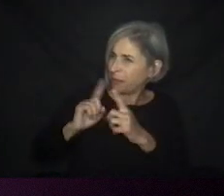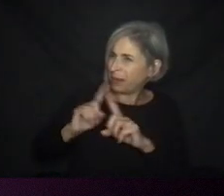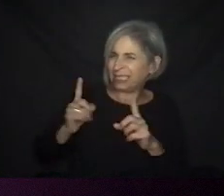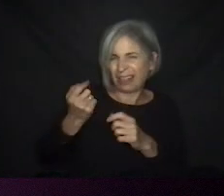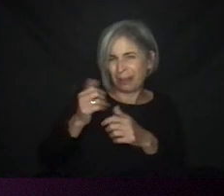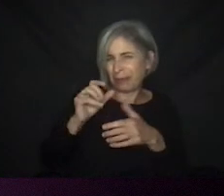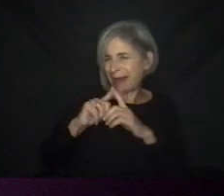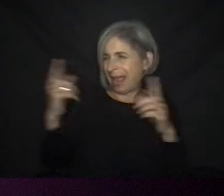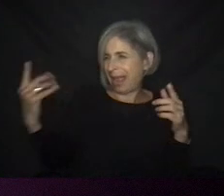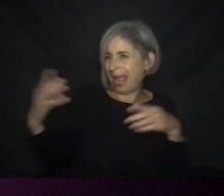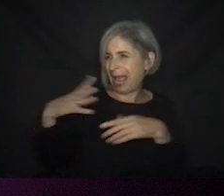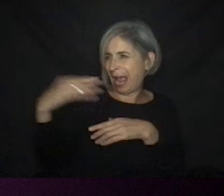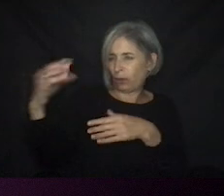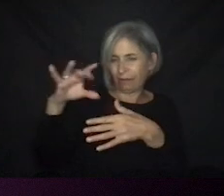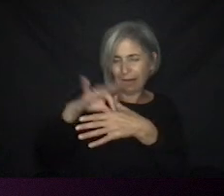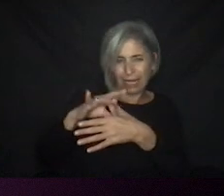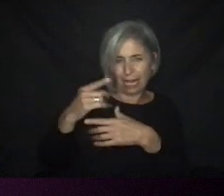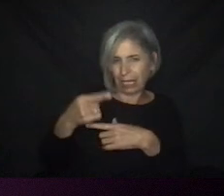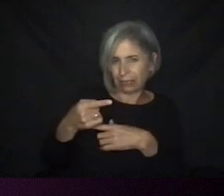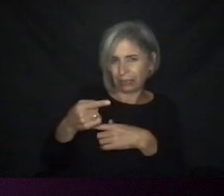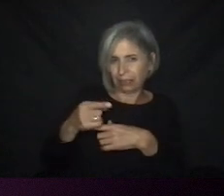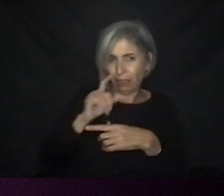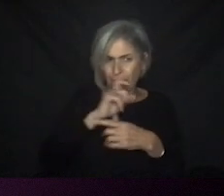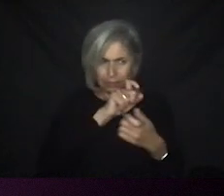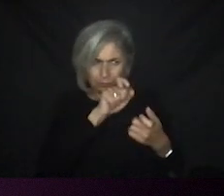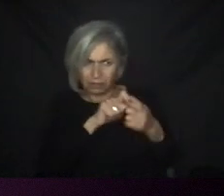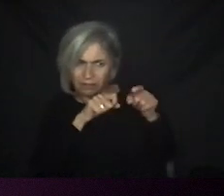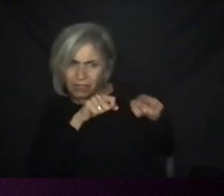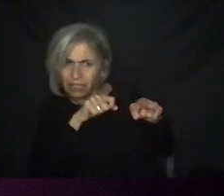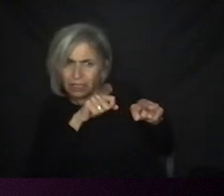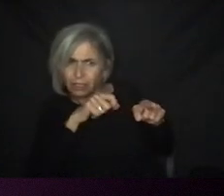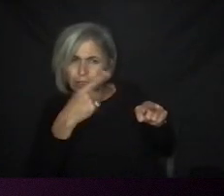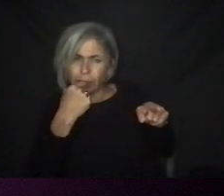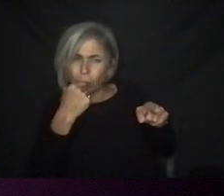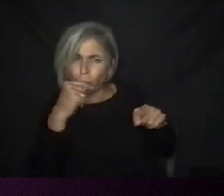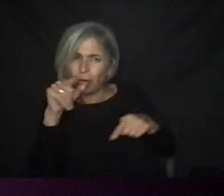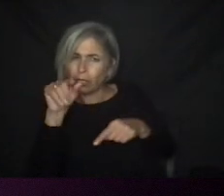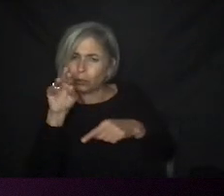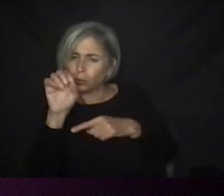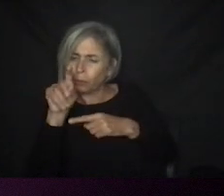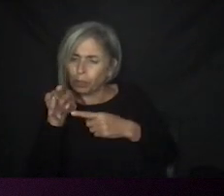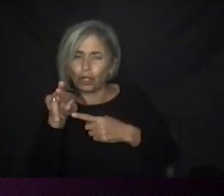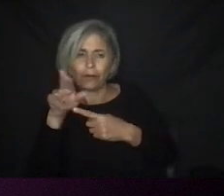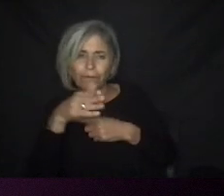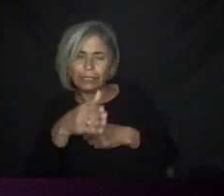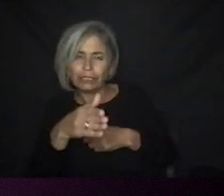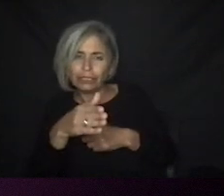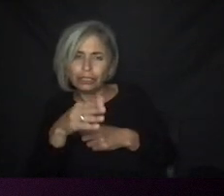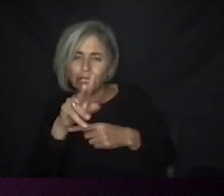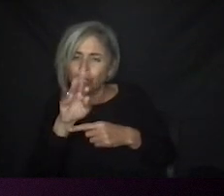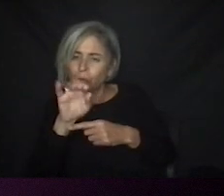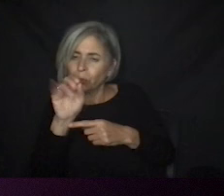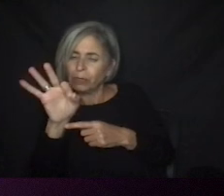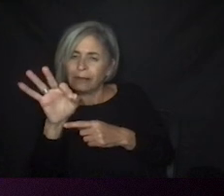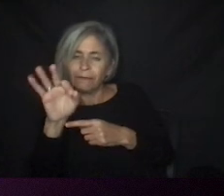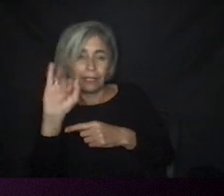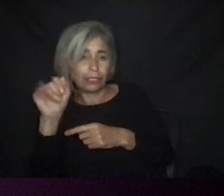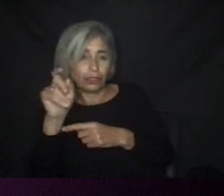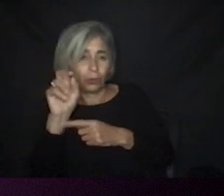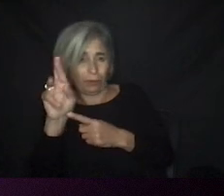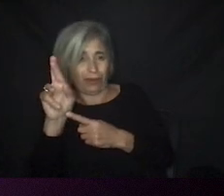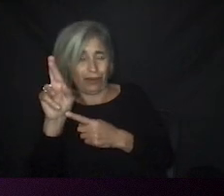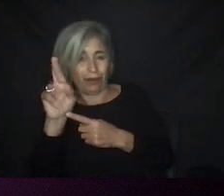out of context. Oh, this one certainly is. It looks like a red grouper. I think it's a red grouper. This is a reef off of Jupiter.